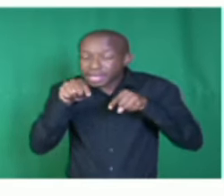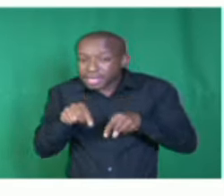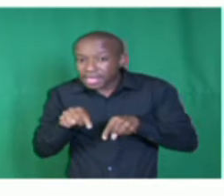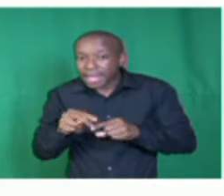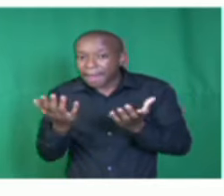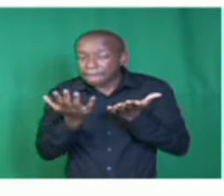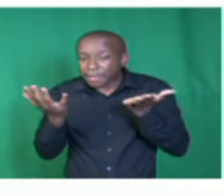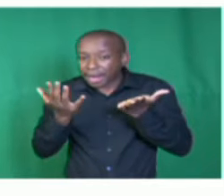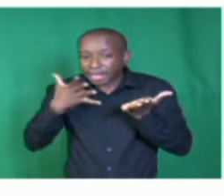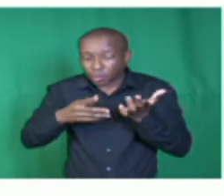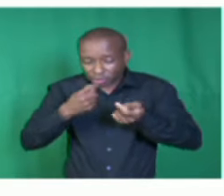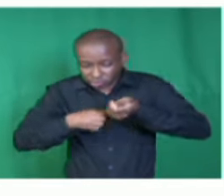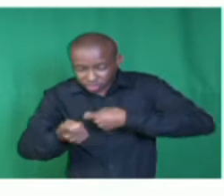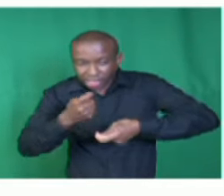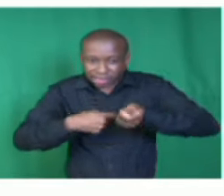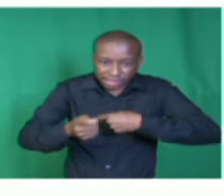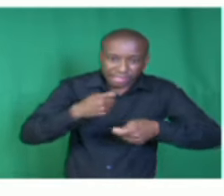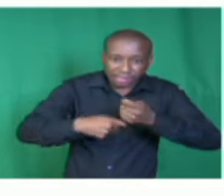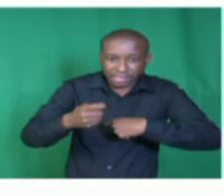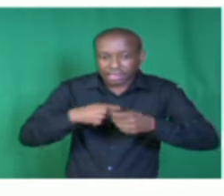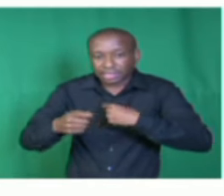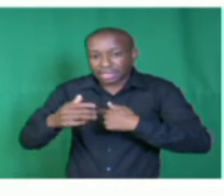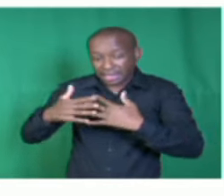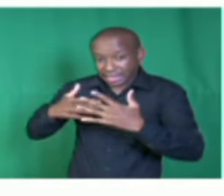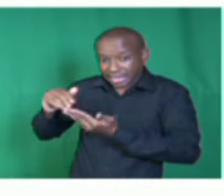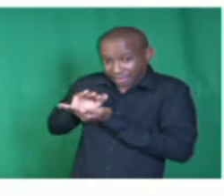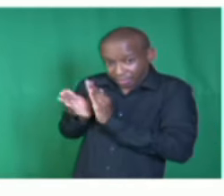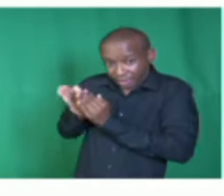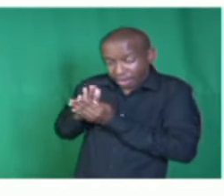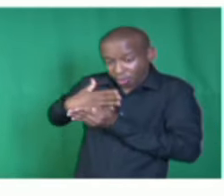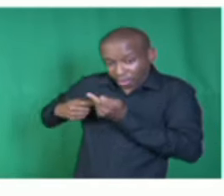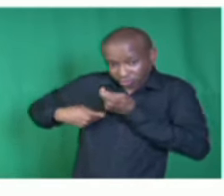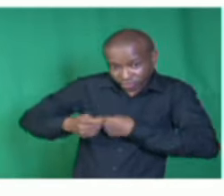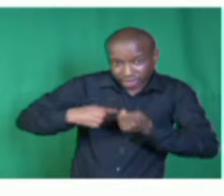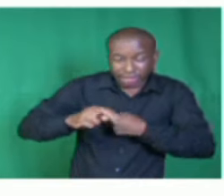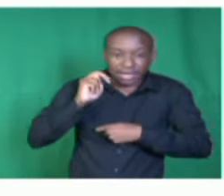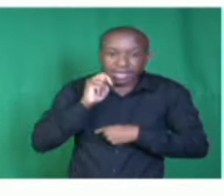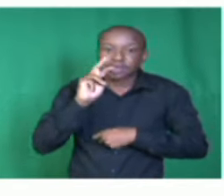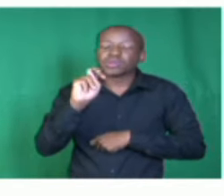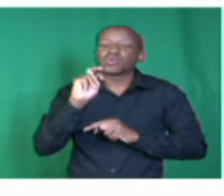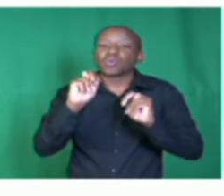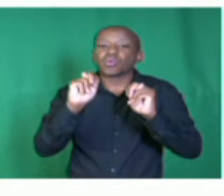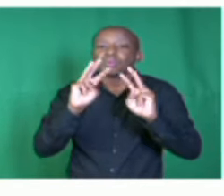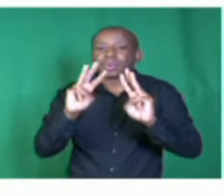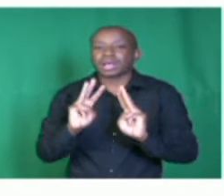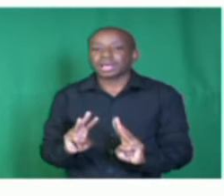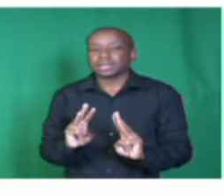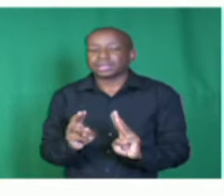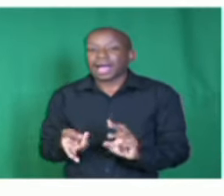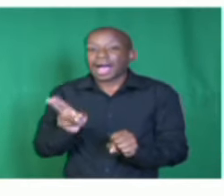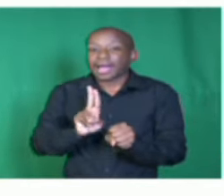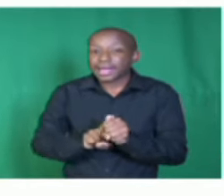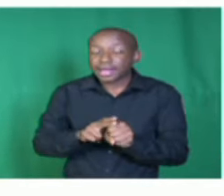their manufactured goods in their countries, and also to practice their religion